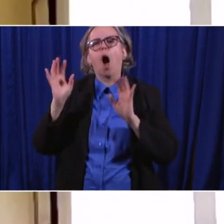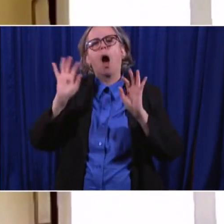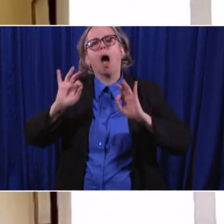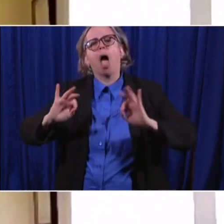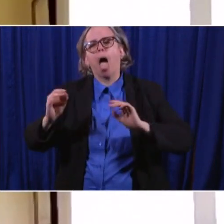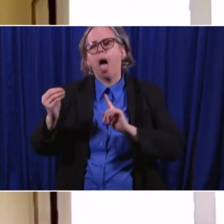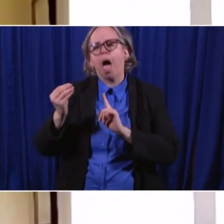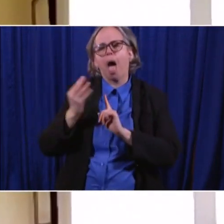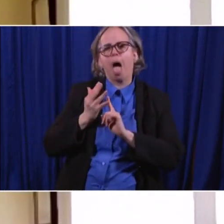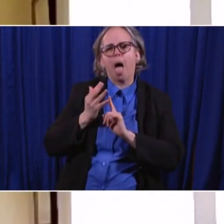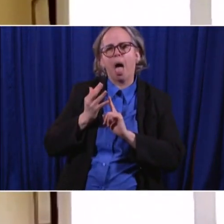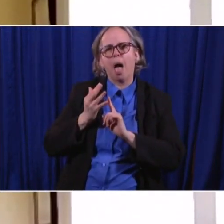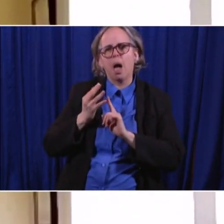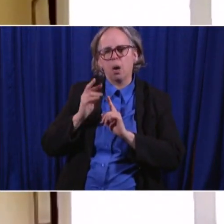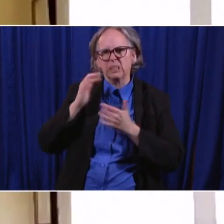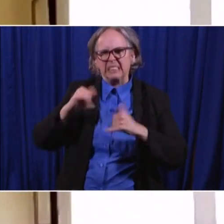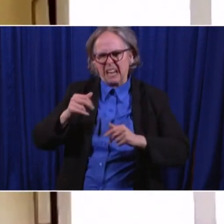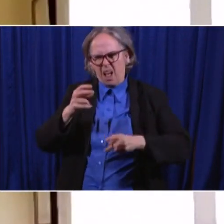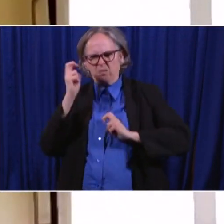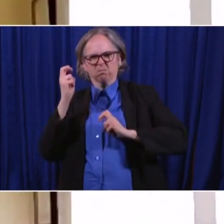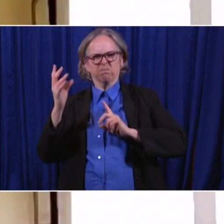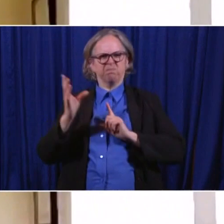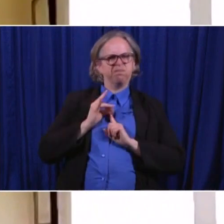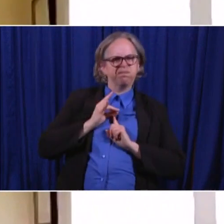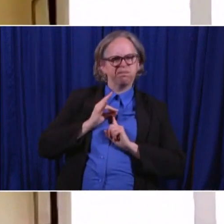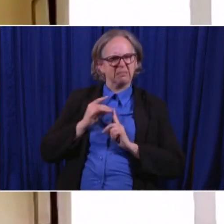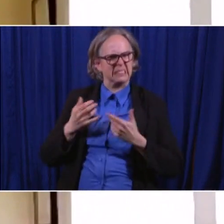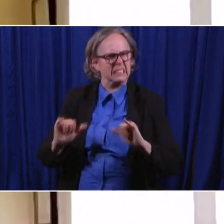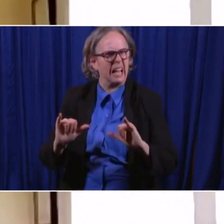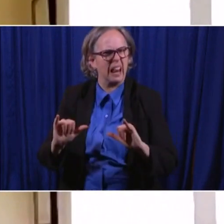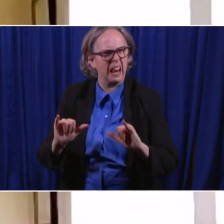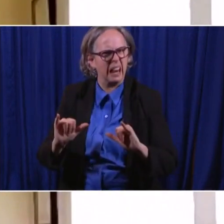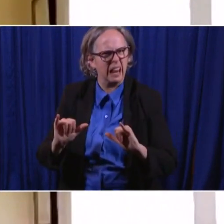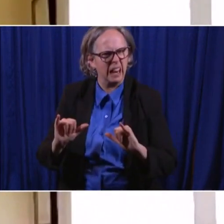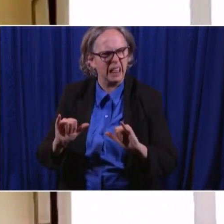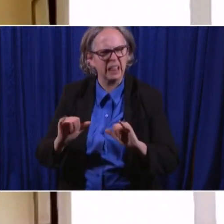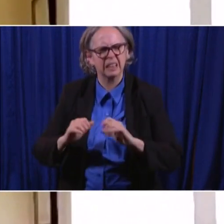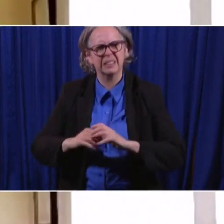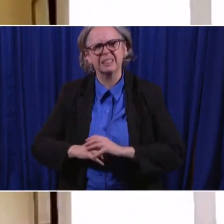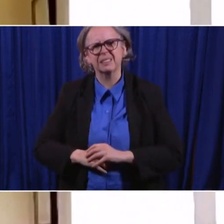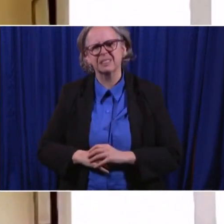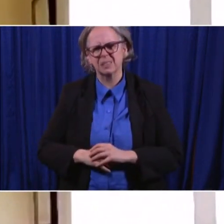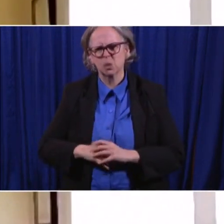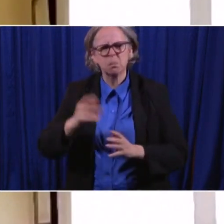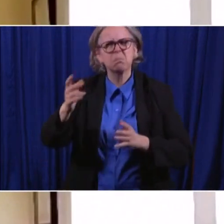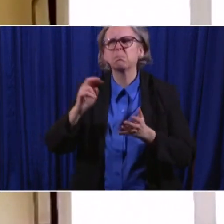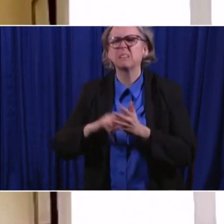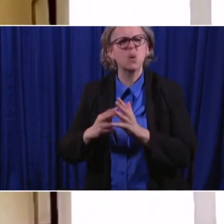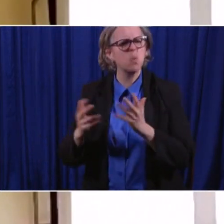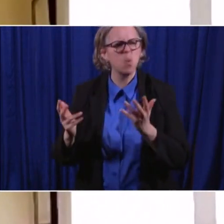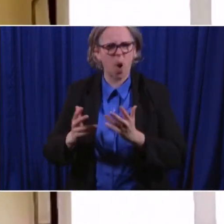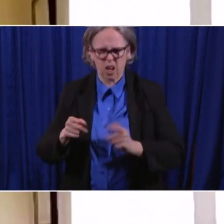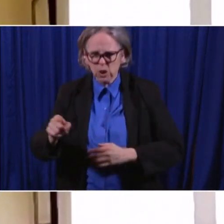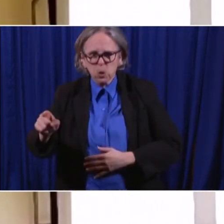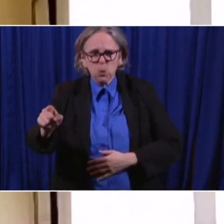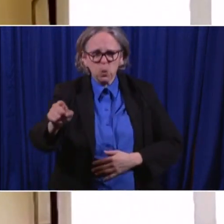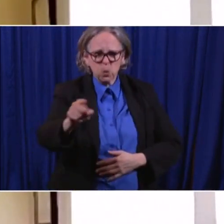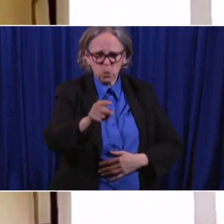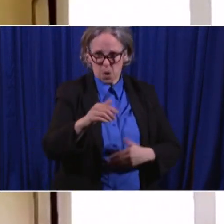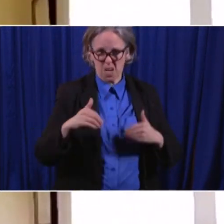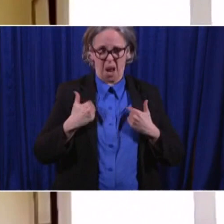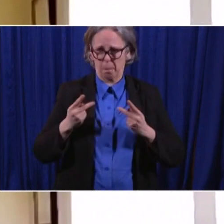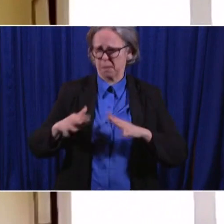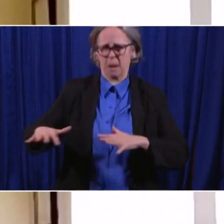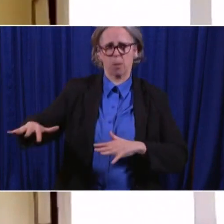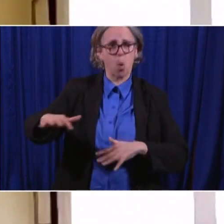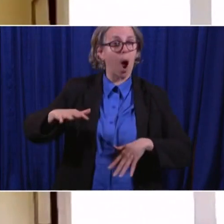Bruce Vanderhoff says these new variants are having a greater impact on us young adults. If you're young and unvaccinated, what might not